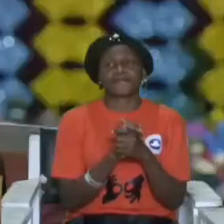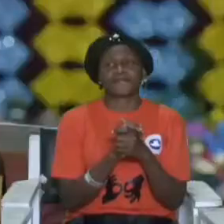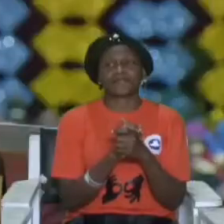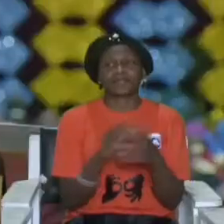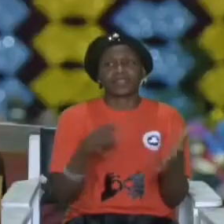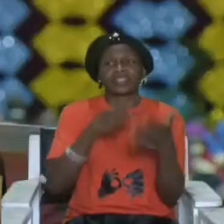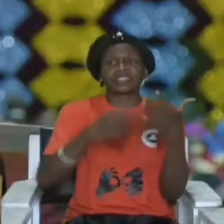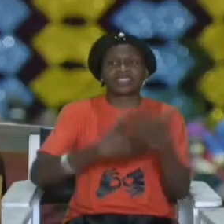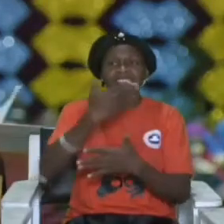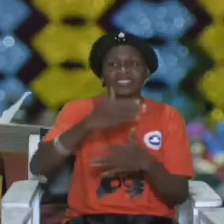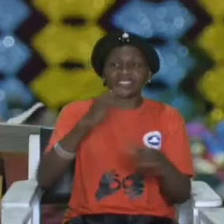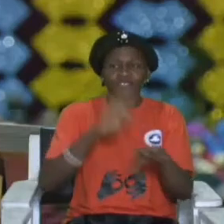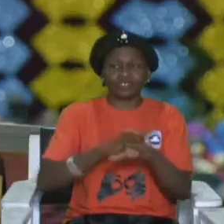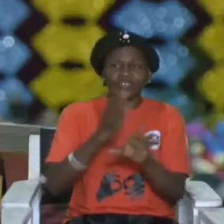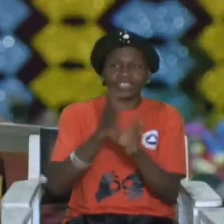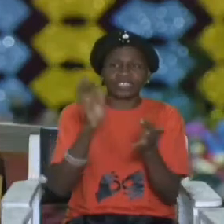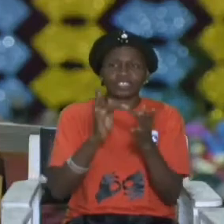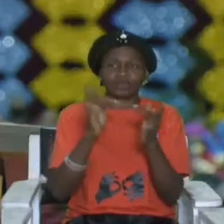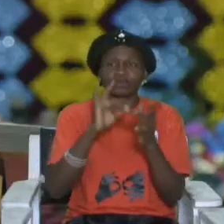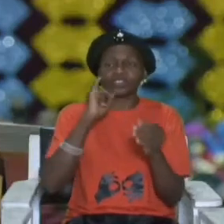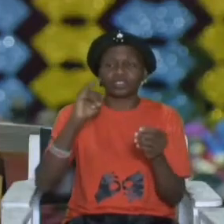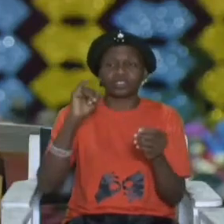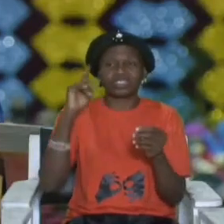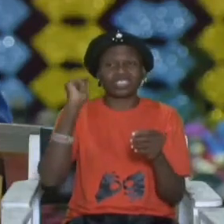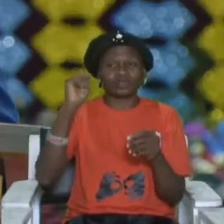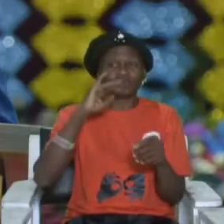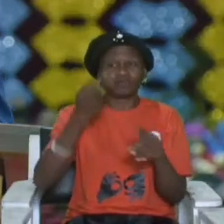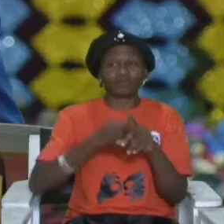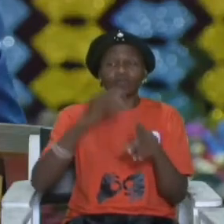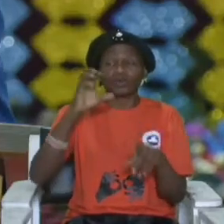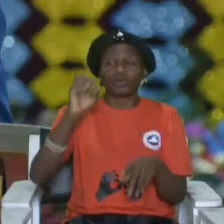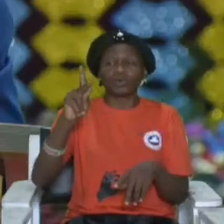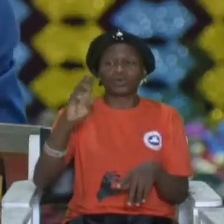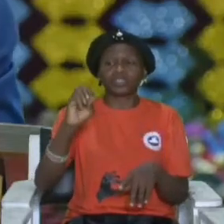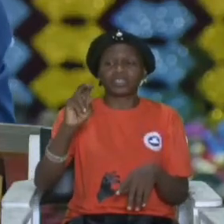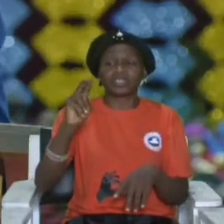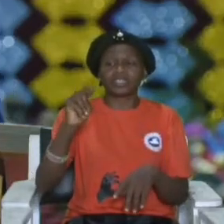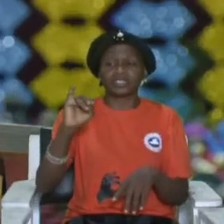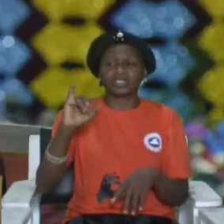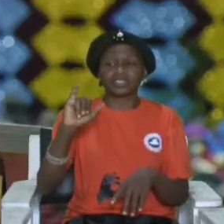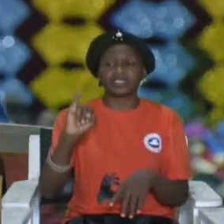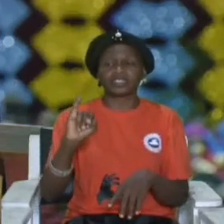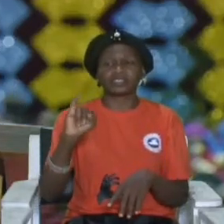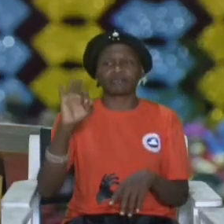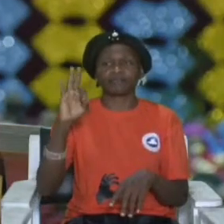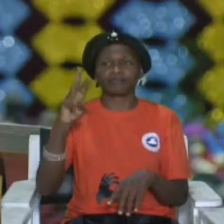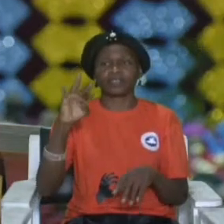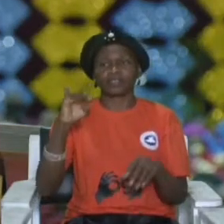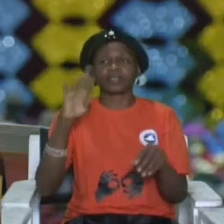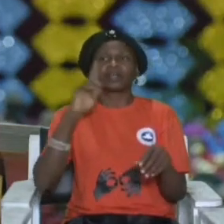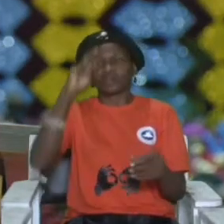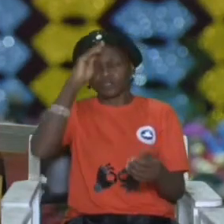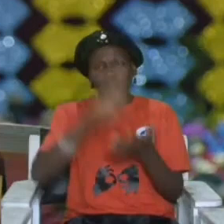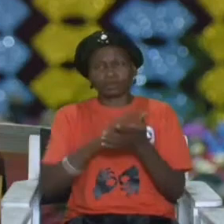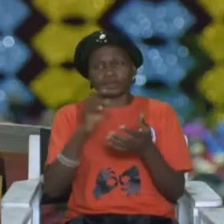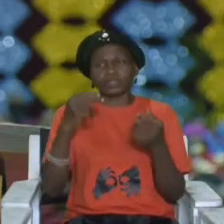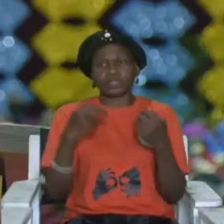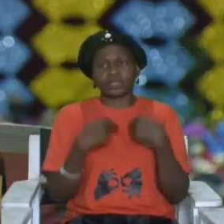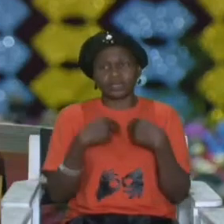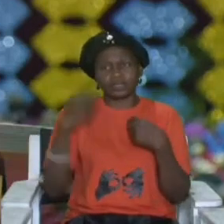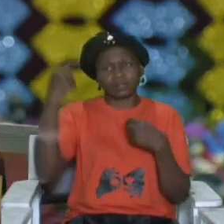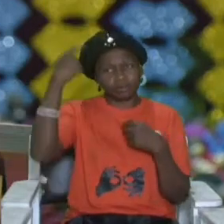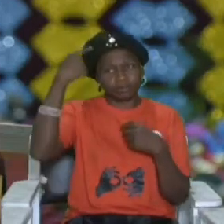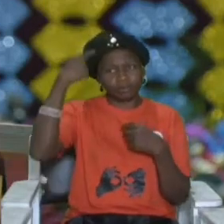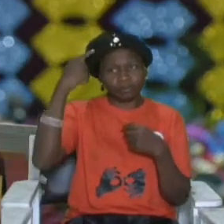This next online testimony is from Sister Okeniyi Fumilayo from Nigeria. Her husband was diagnosed with a brain